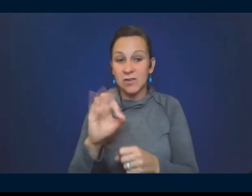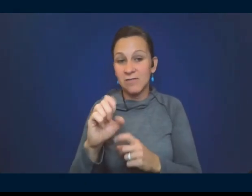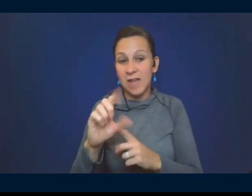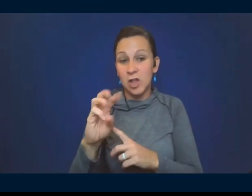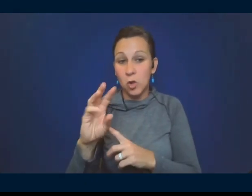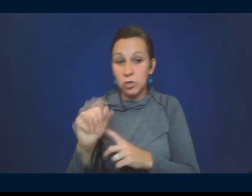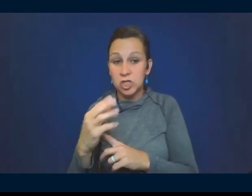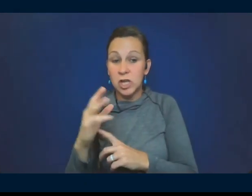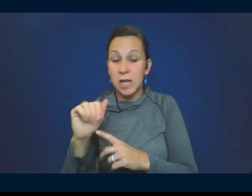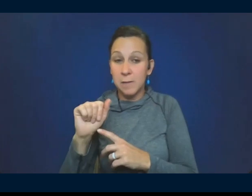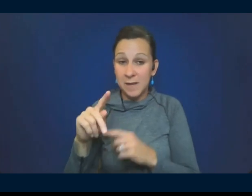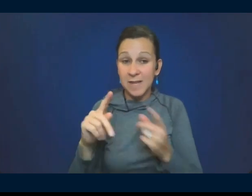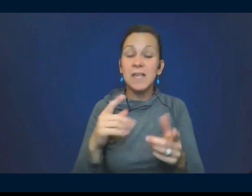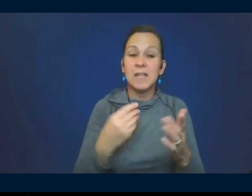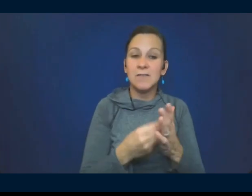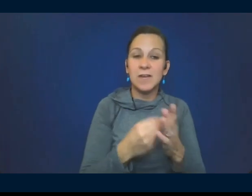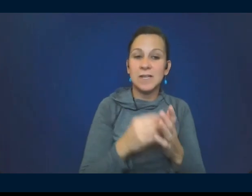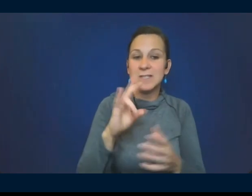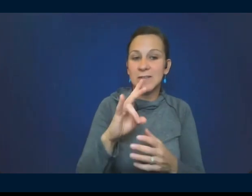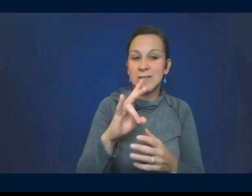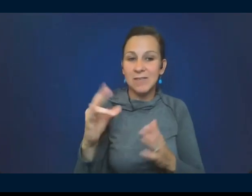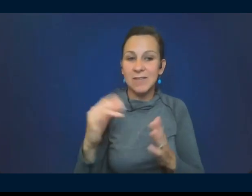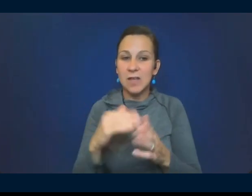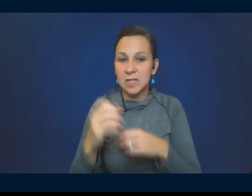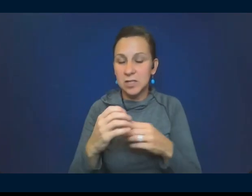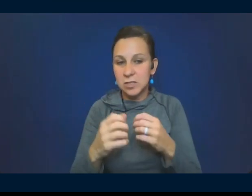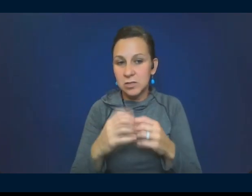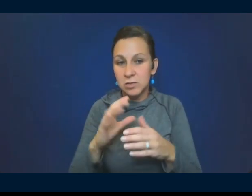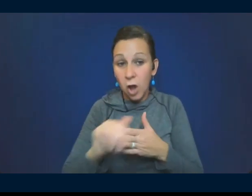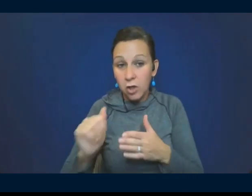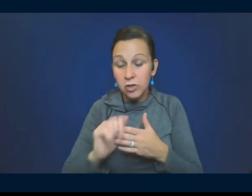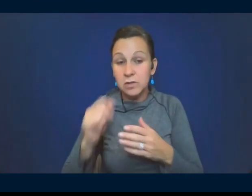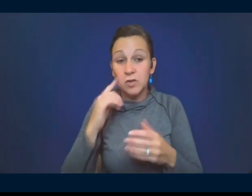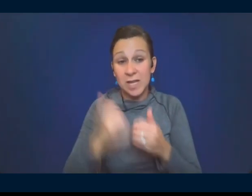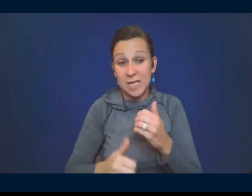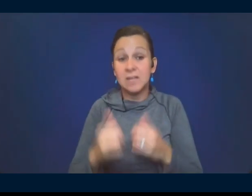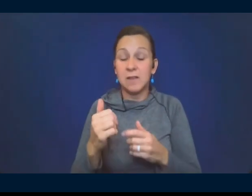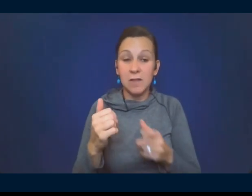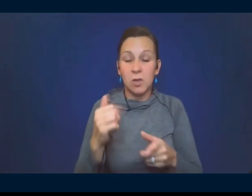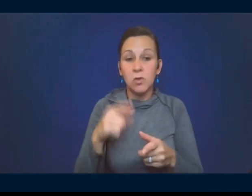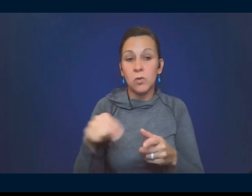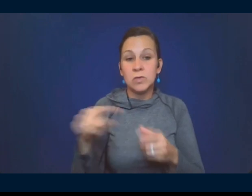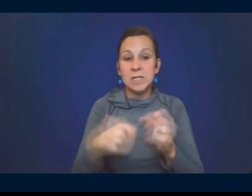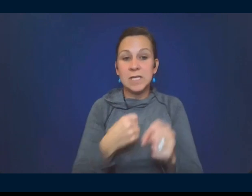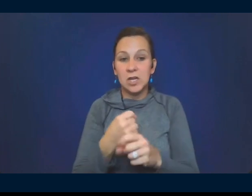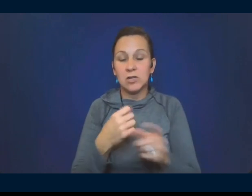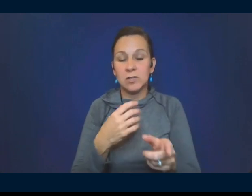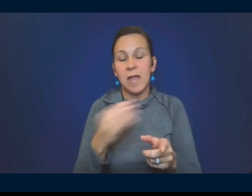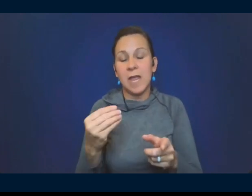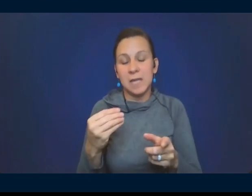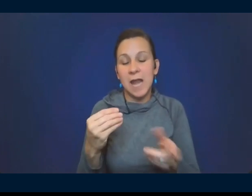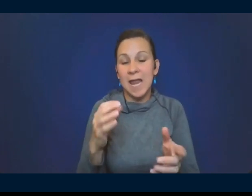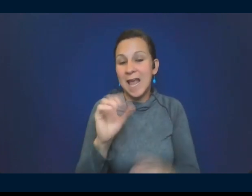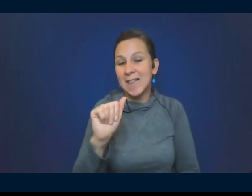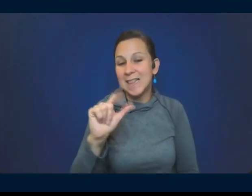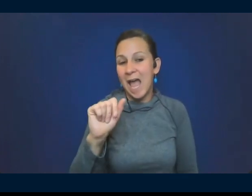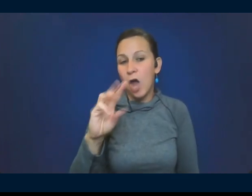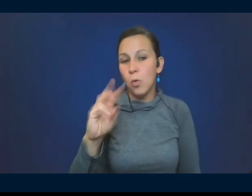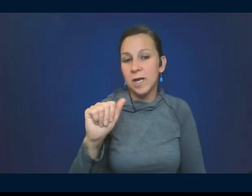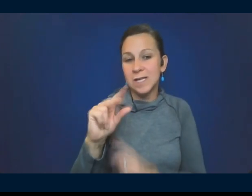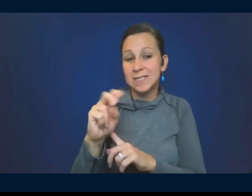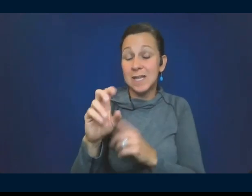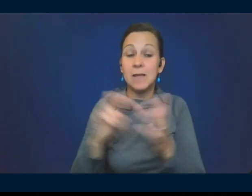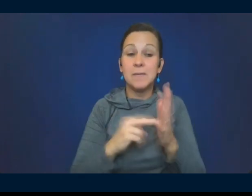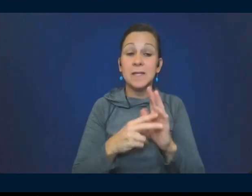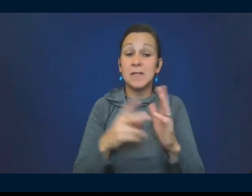That's a $37,000 stipend for each of those 3 years, and cost of education allowance. What that means is the reason we give 5